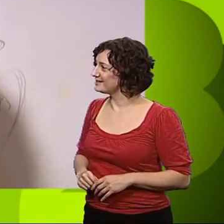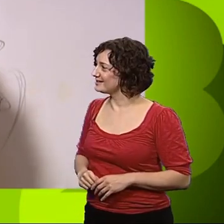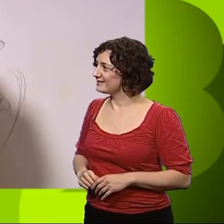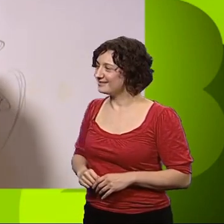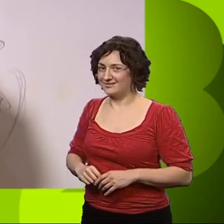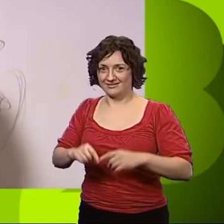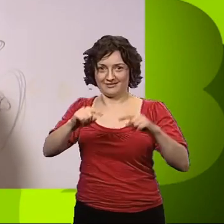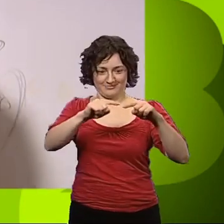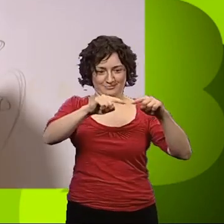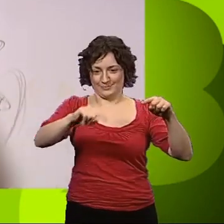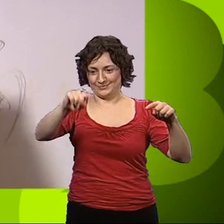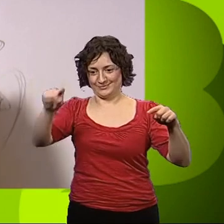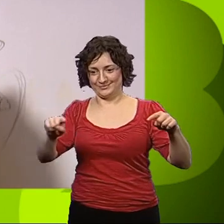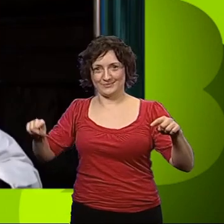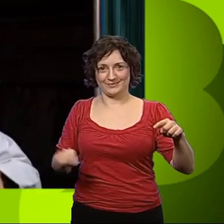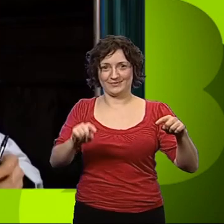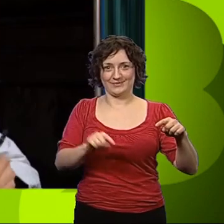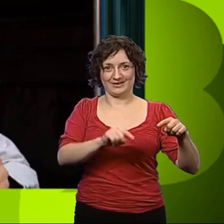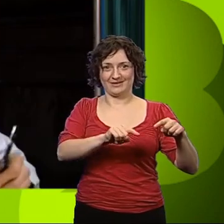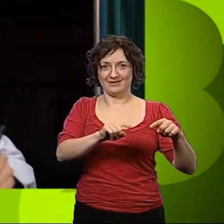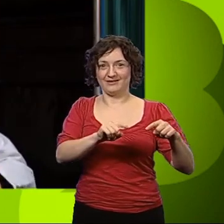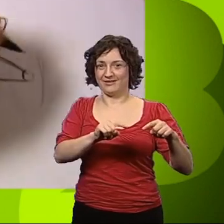so. Add the canopy.